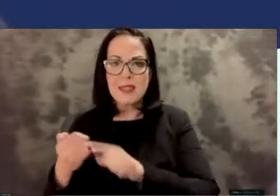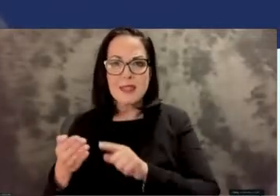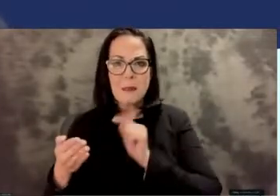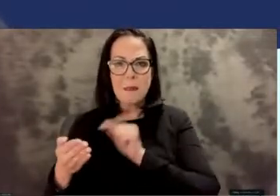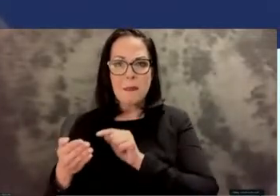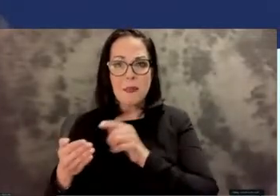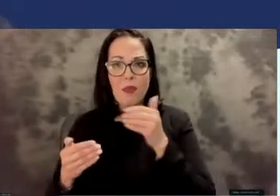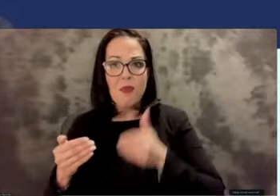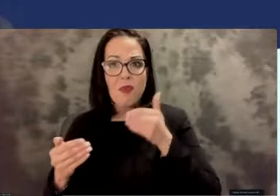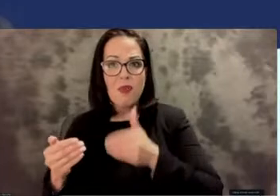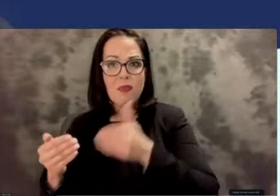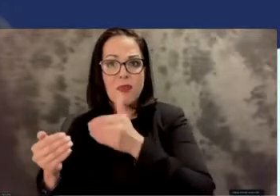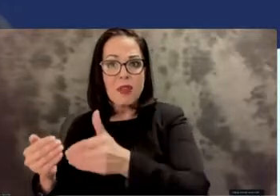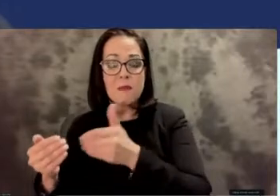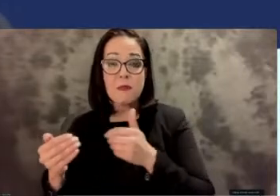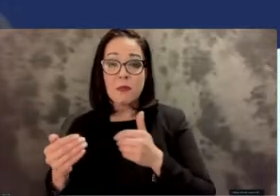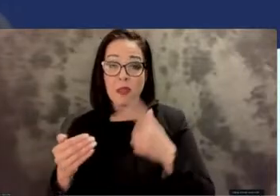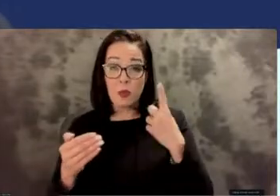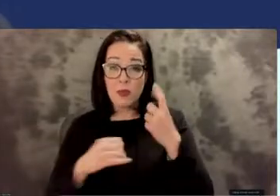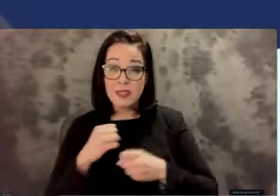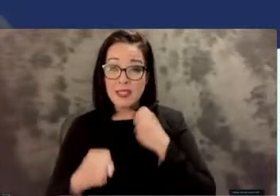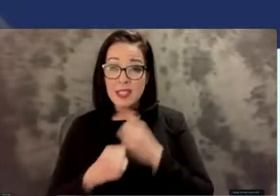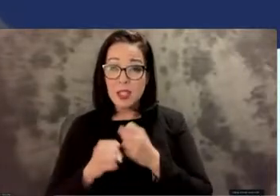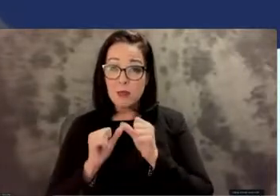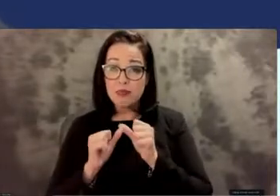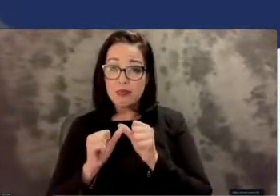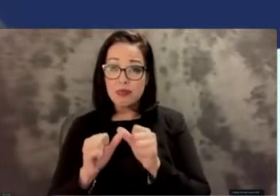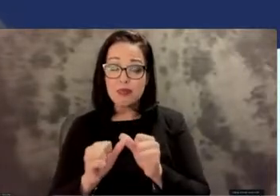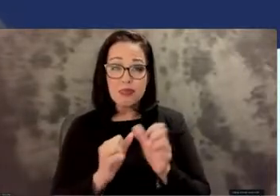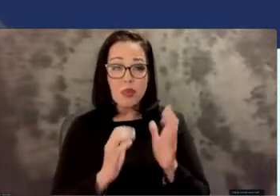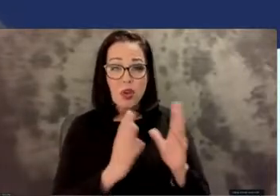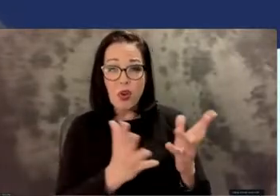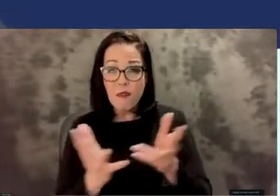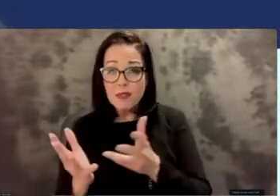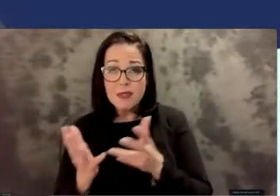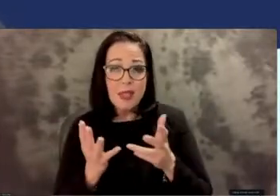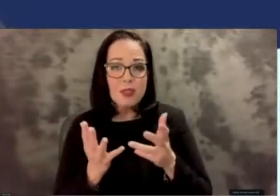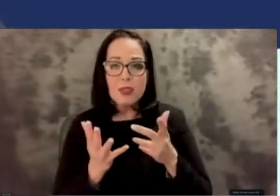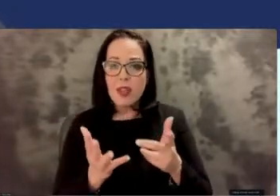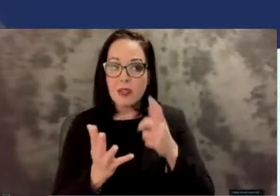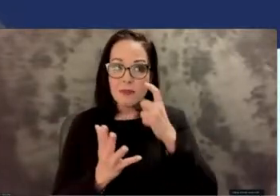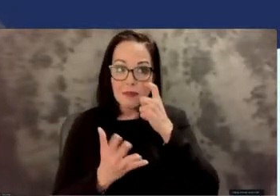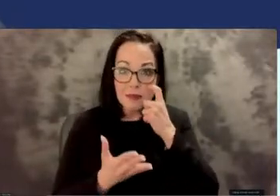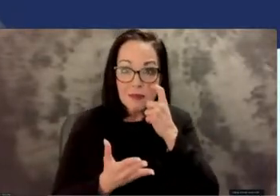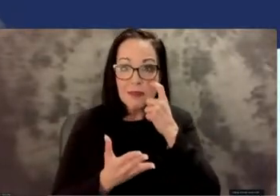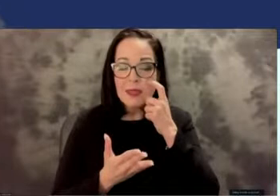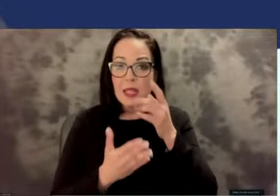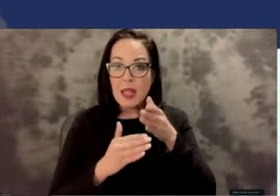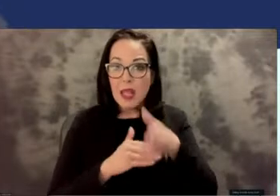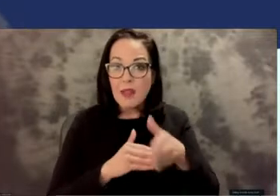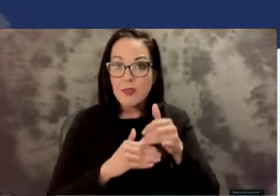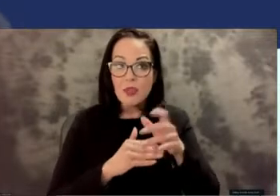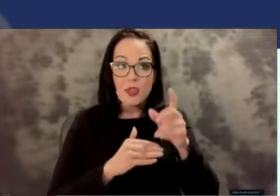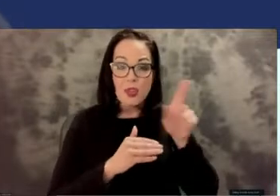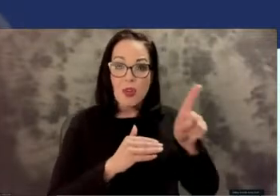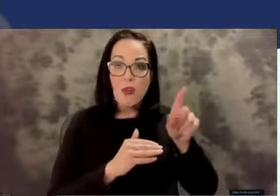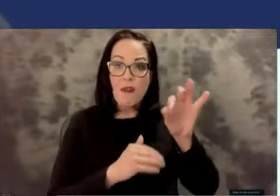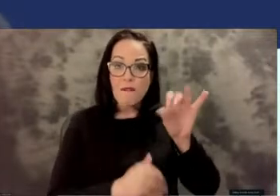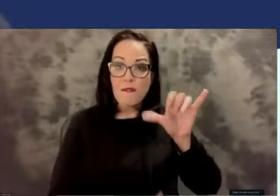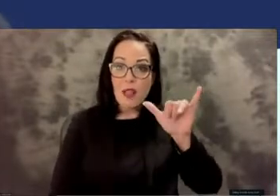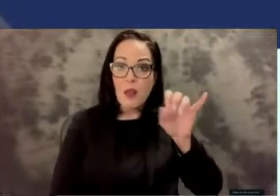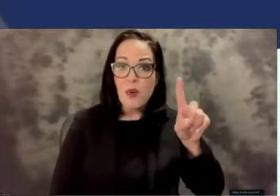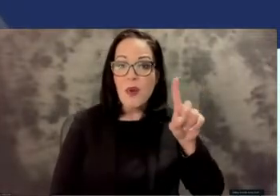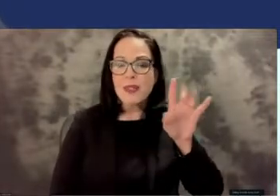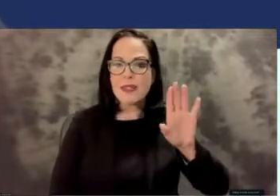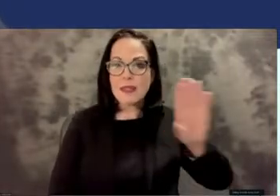The year-long conversation, reckoning following the collective witnessing of Mr. Floyd's murder should be